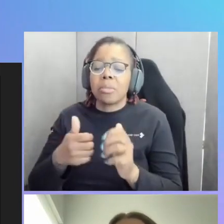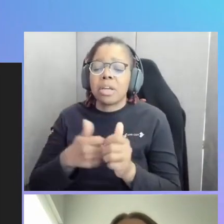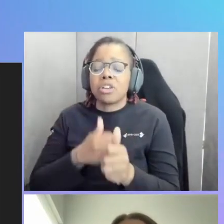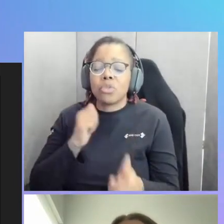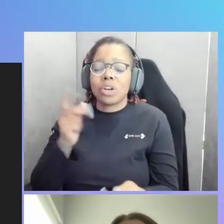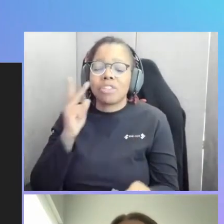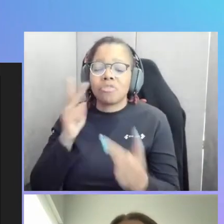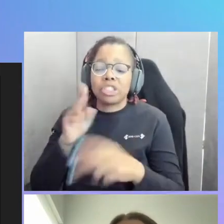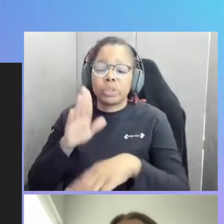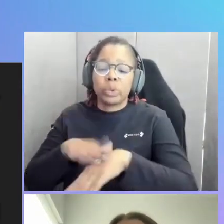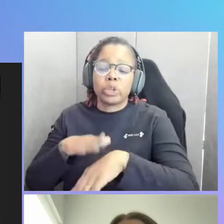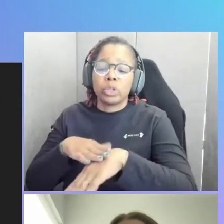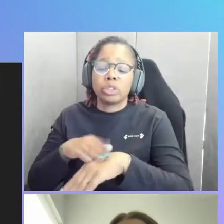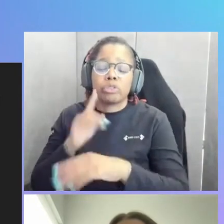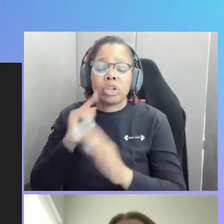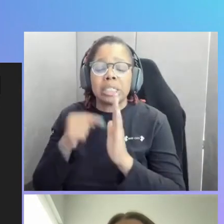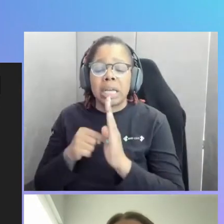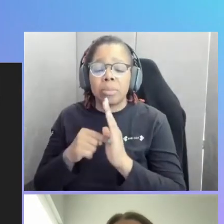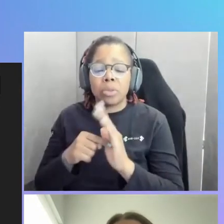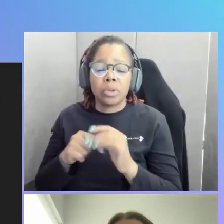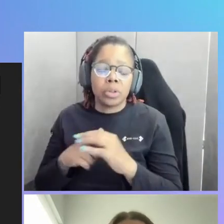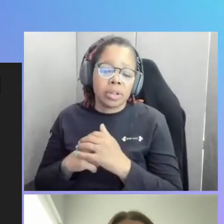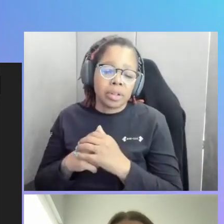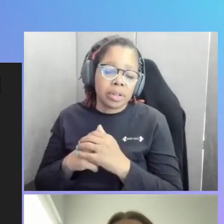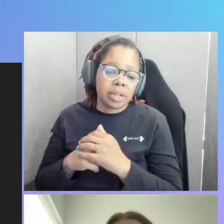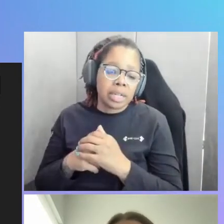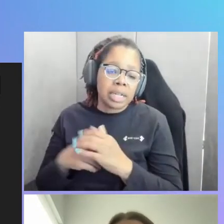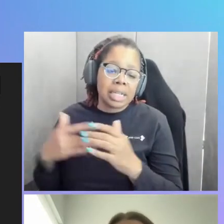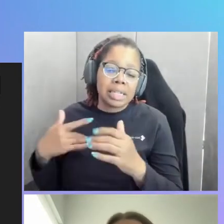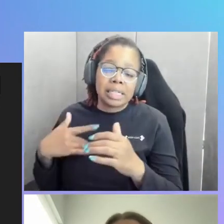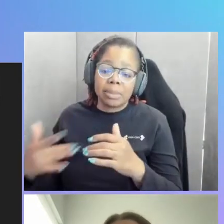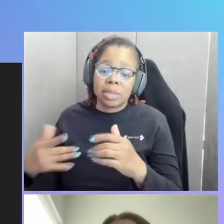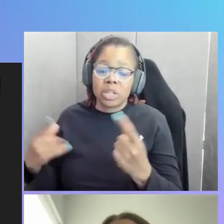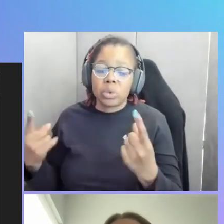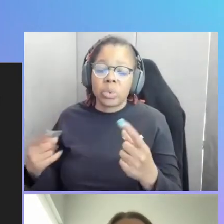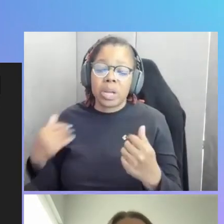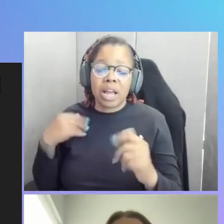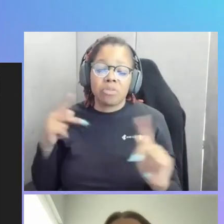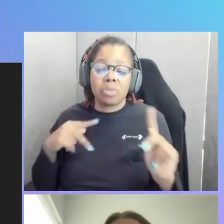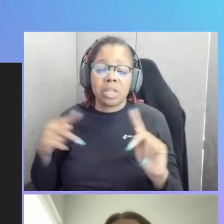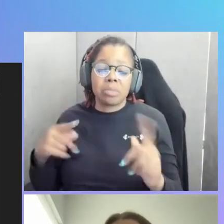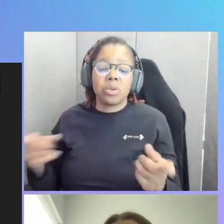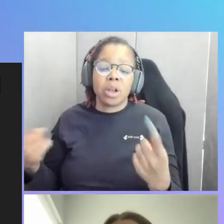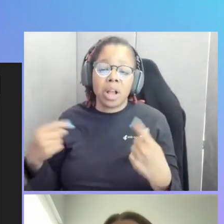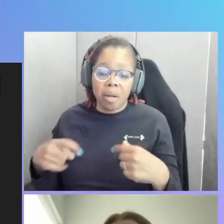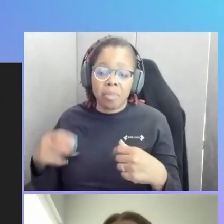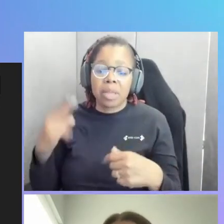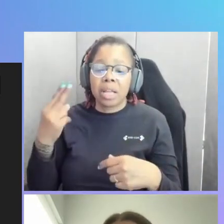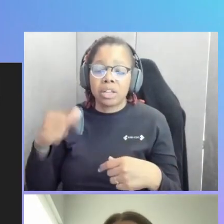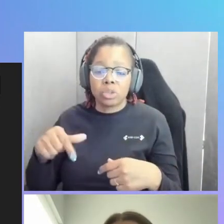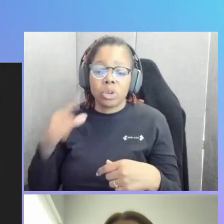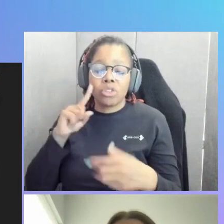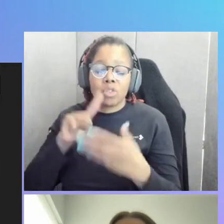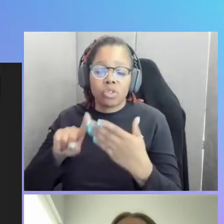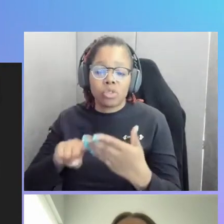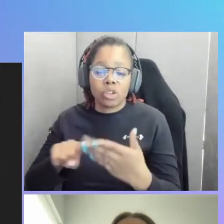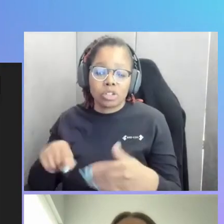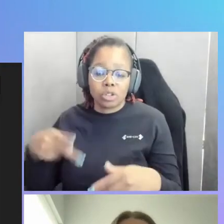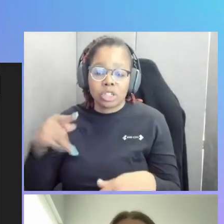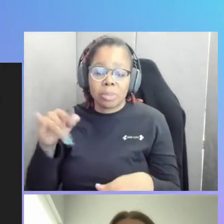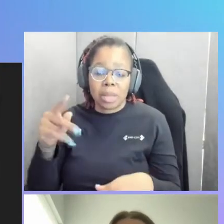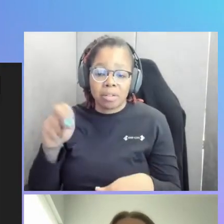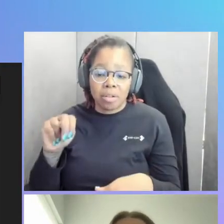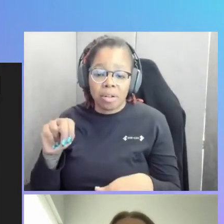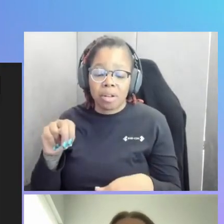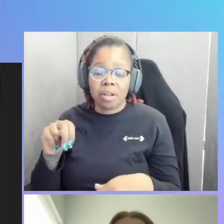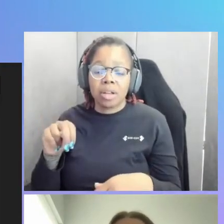cues. So an example of this is typically when we have people come on site for in-person research at Peloton into